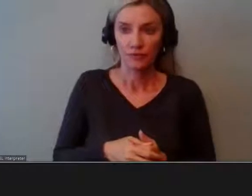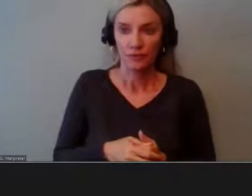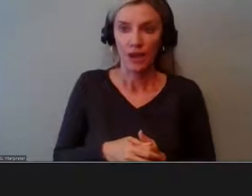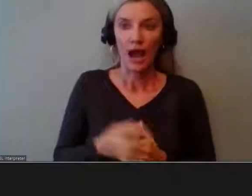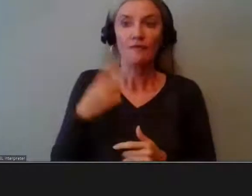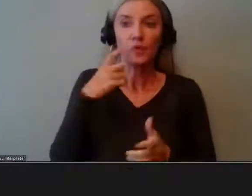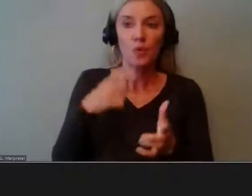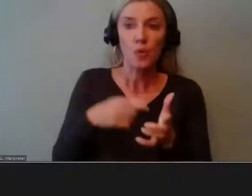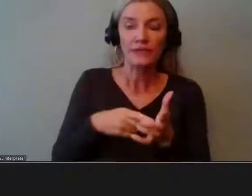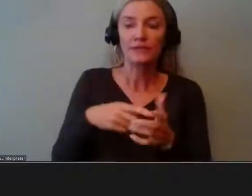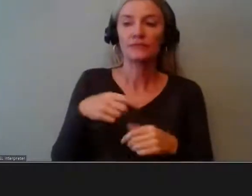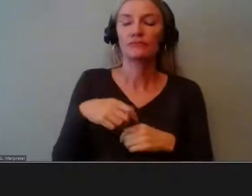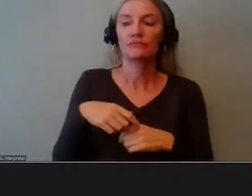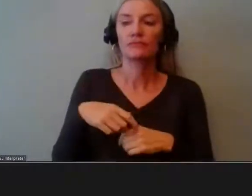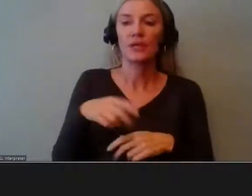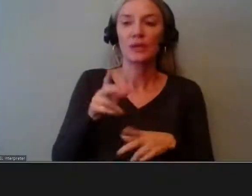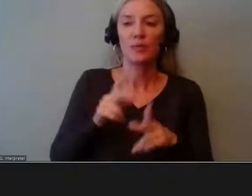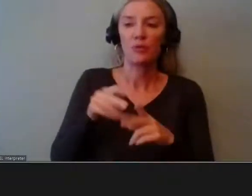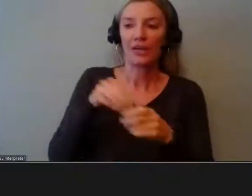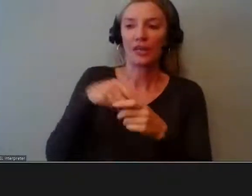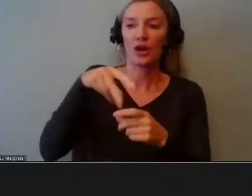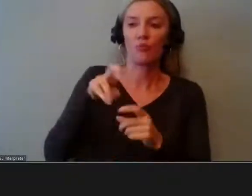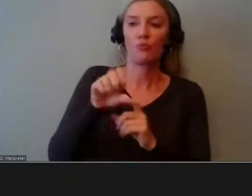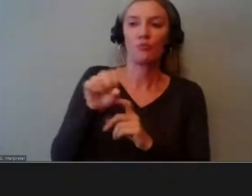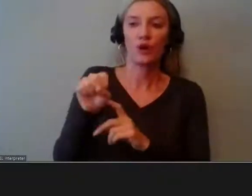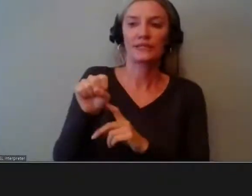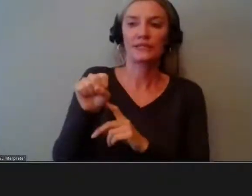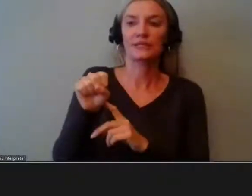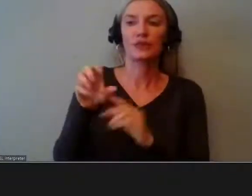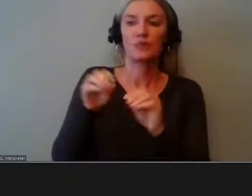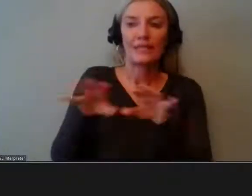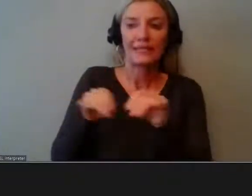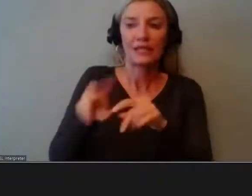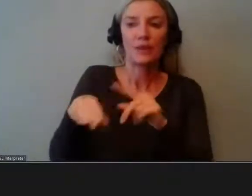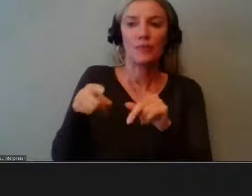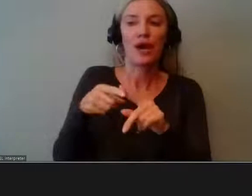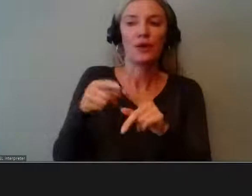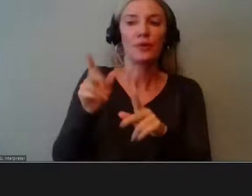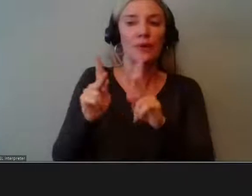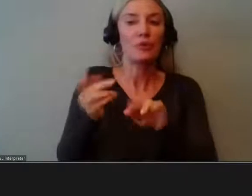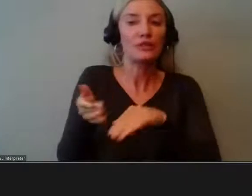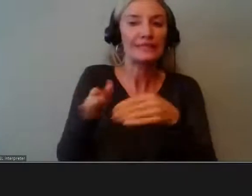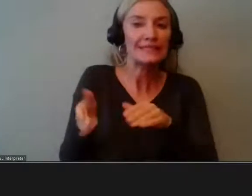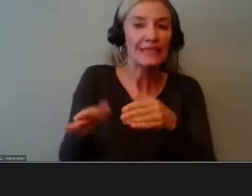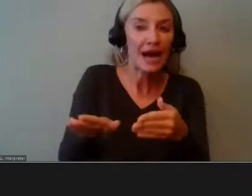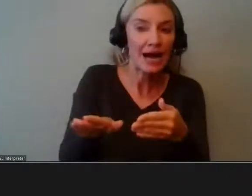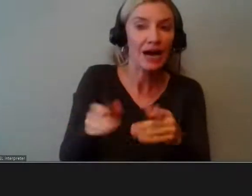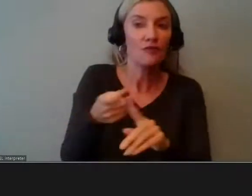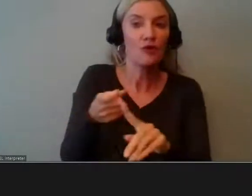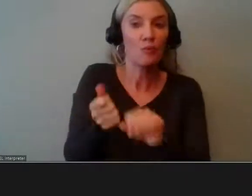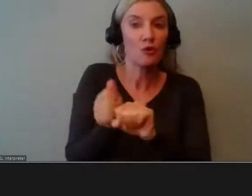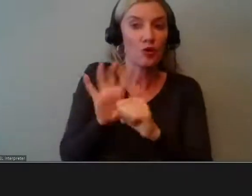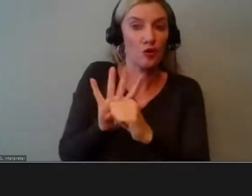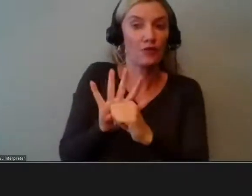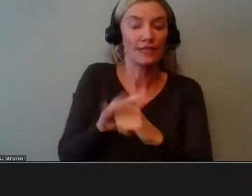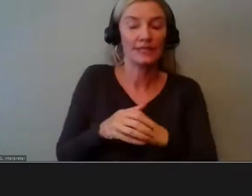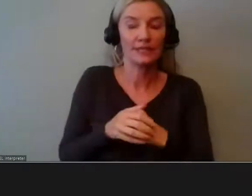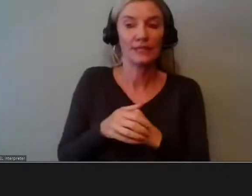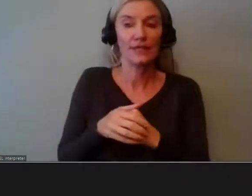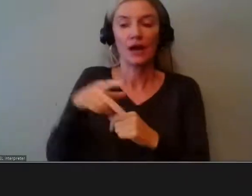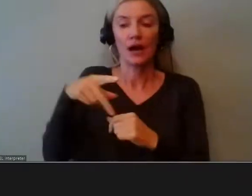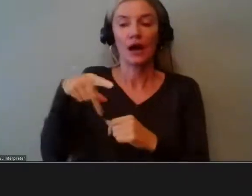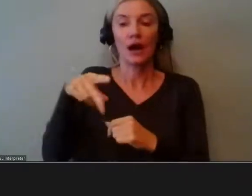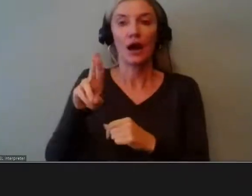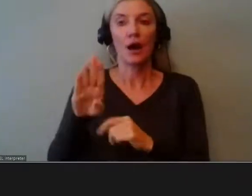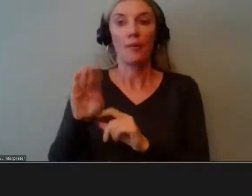release regarding COVID-19 fatality information. Public Health discloses that there are